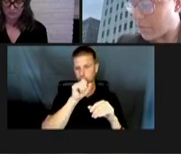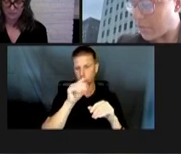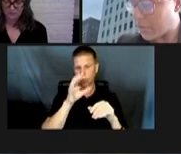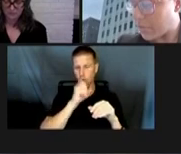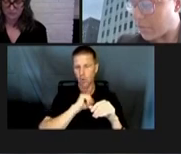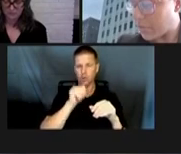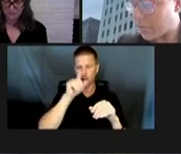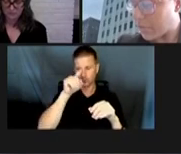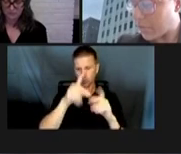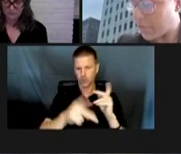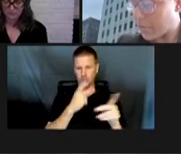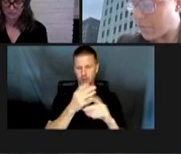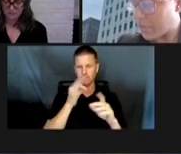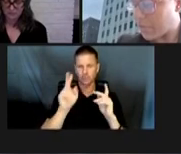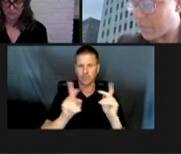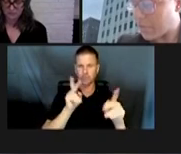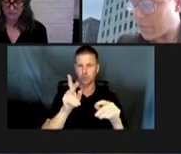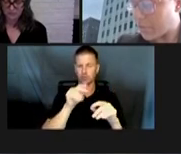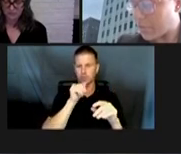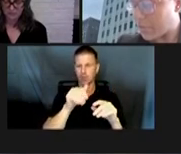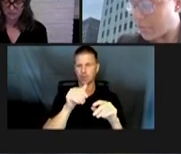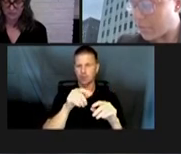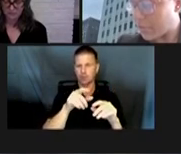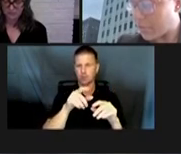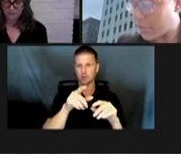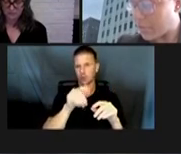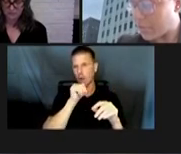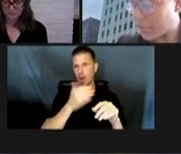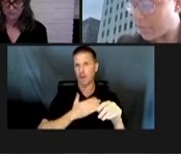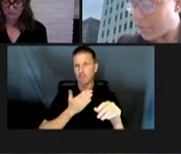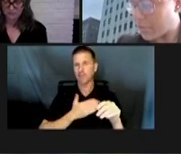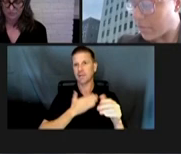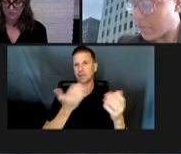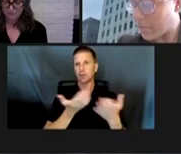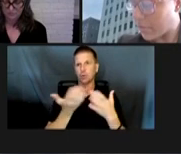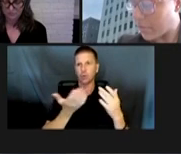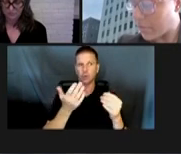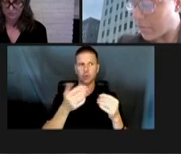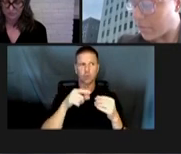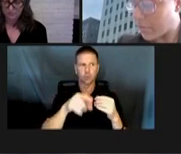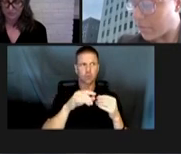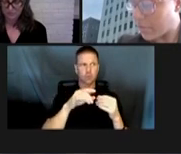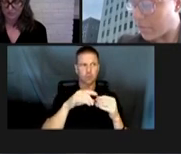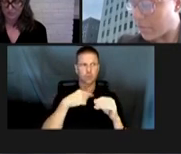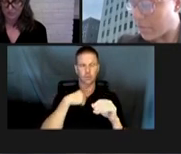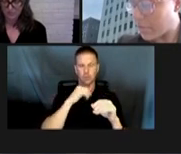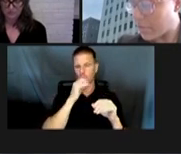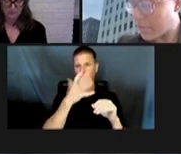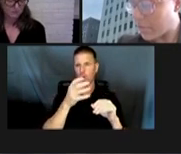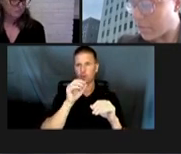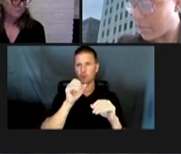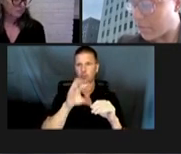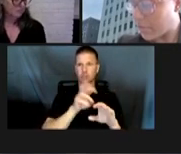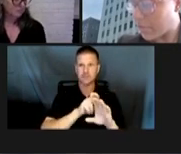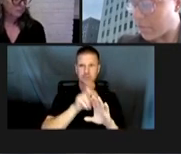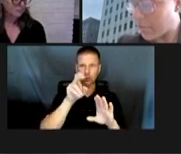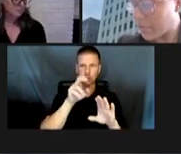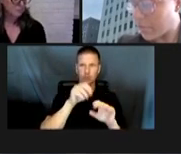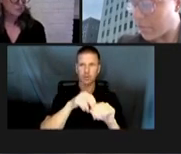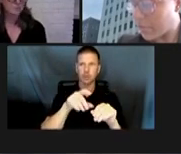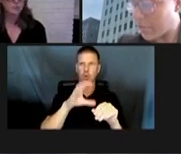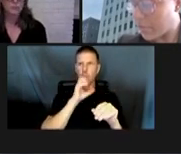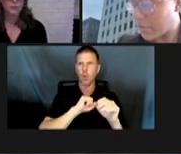this type of people, it's not, you wouldn't be happy here. I don't want to put a stair lift in this, you know,